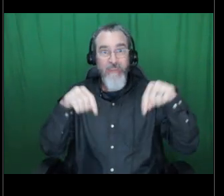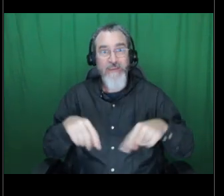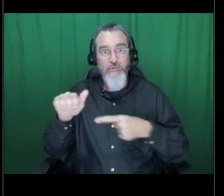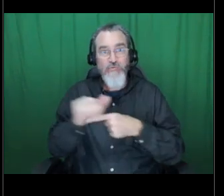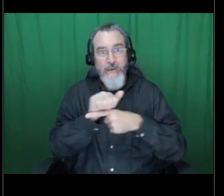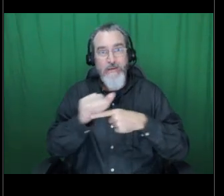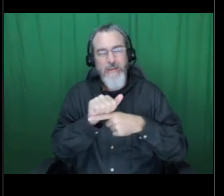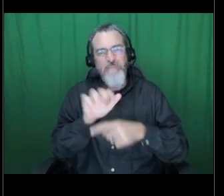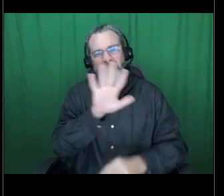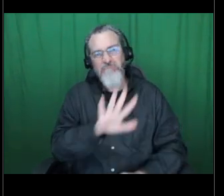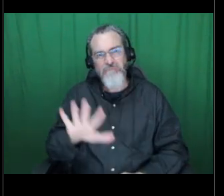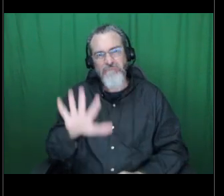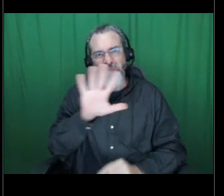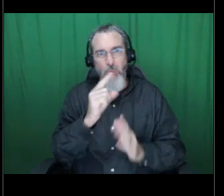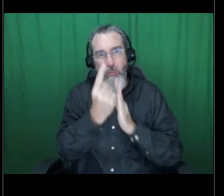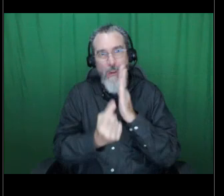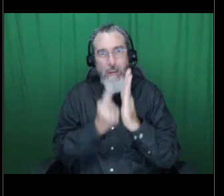and a half in length.